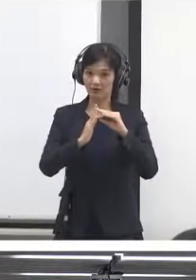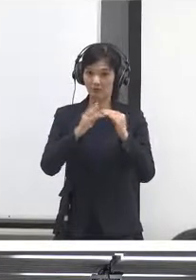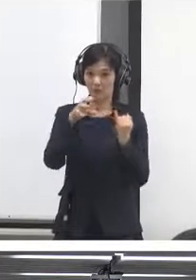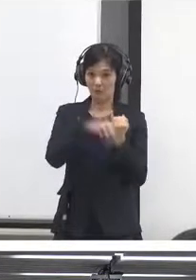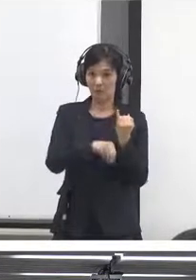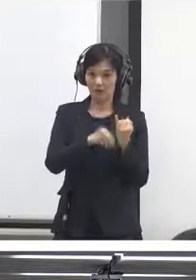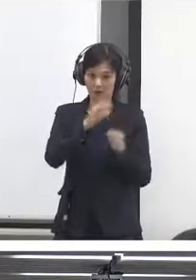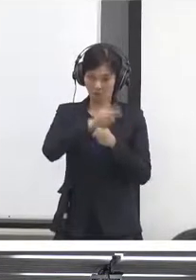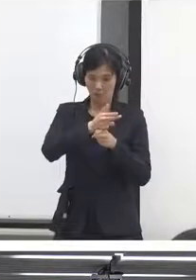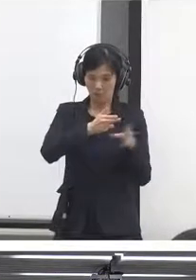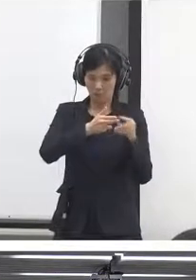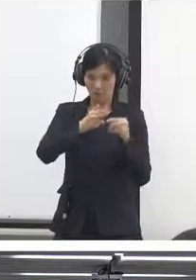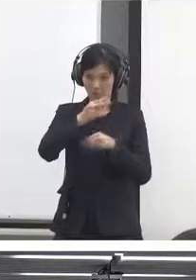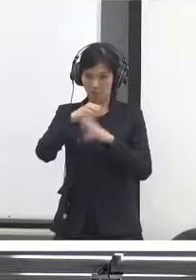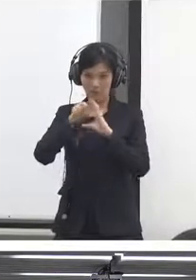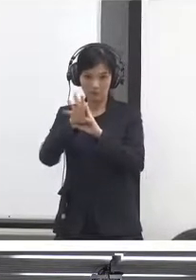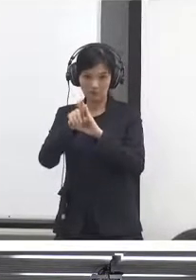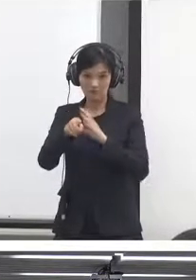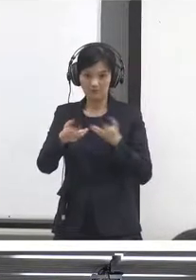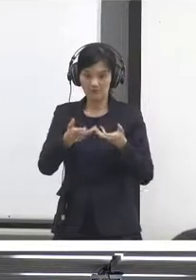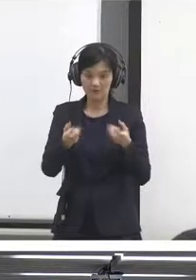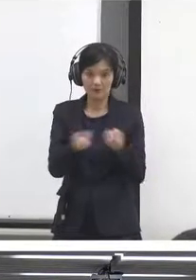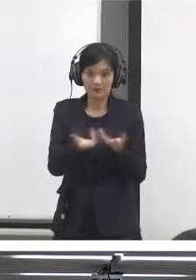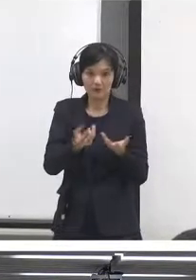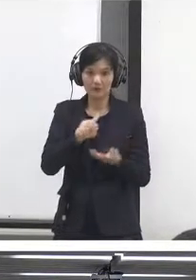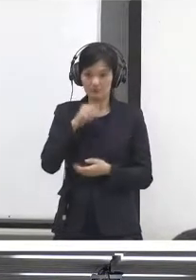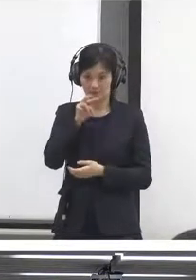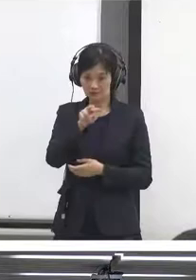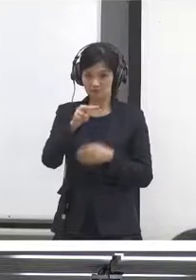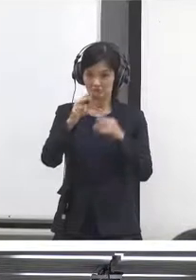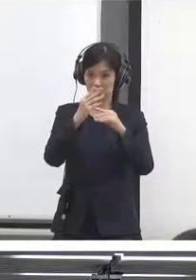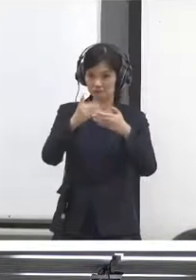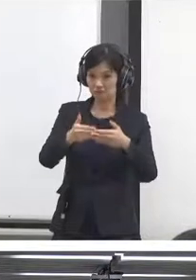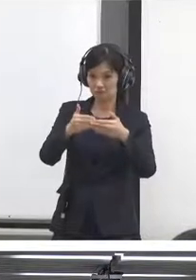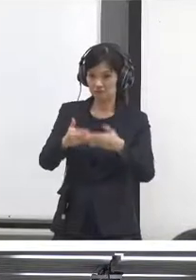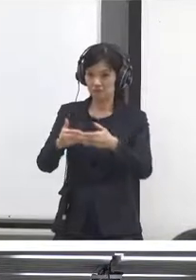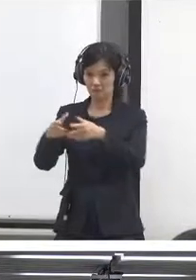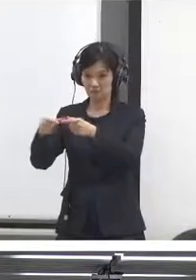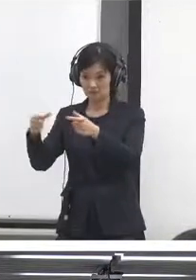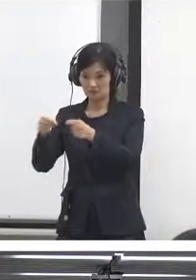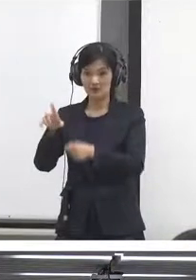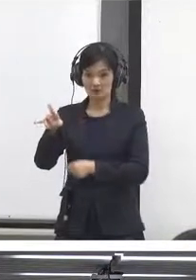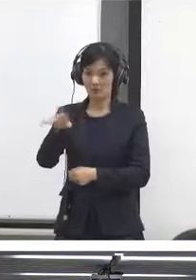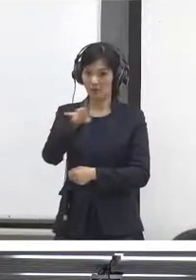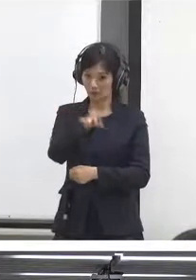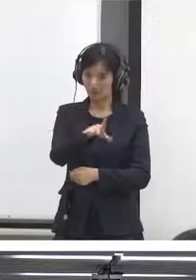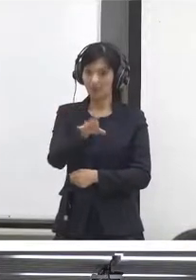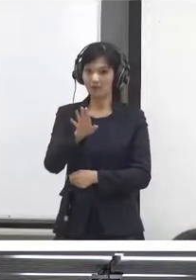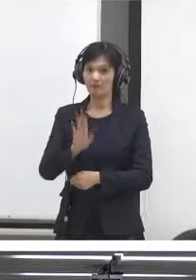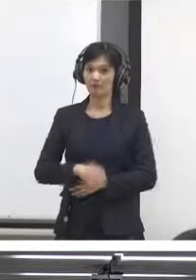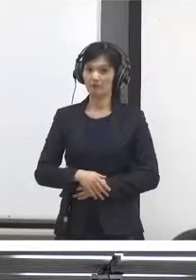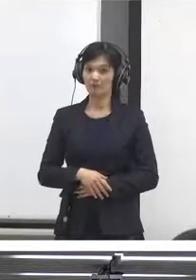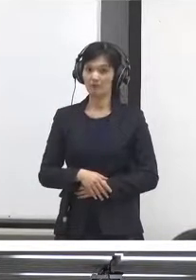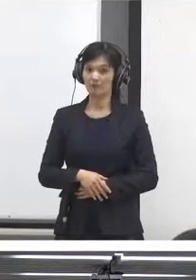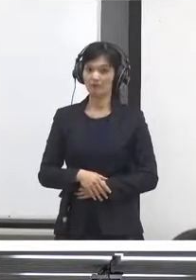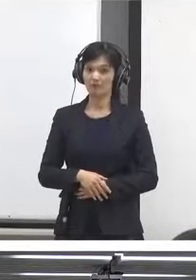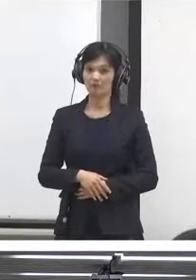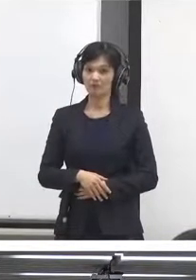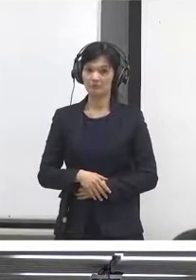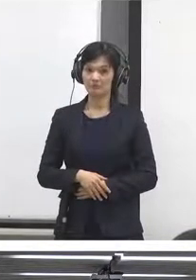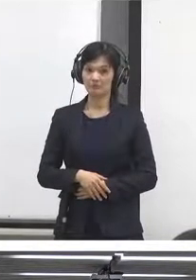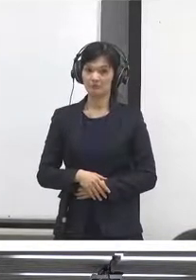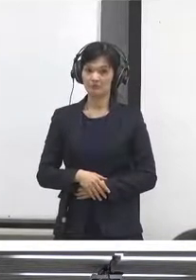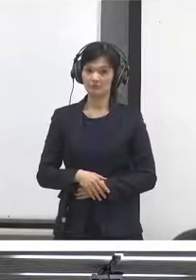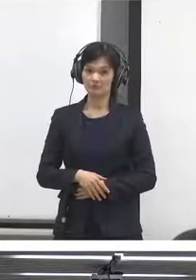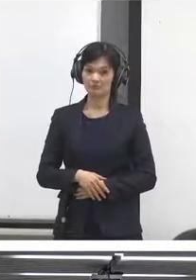in China and Japan. And as a result of Corona, though the increase in hate